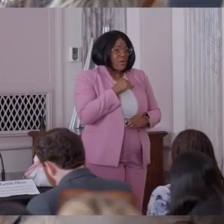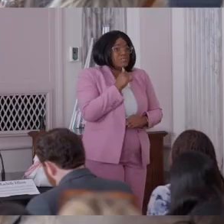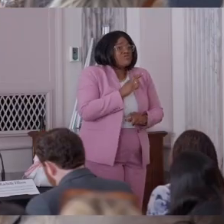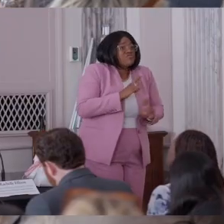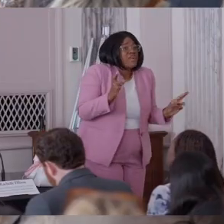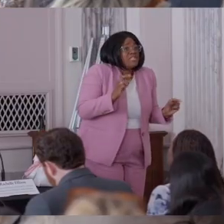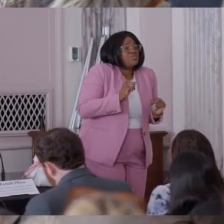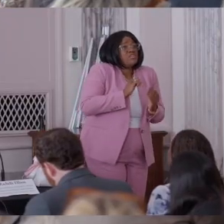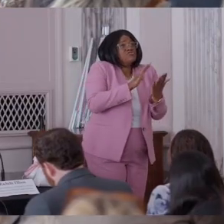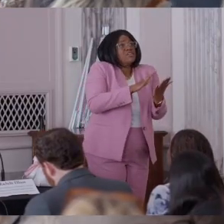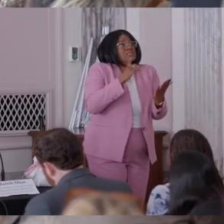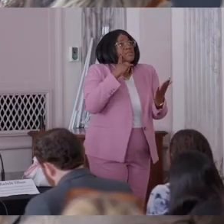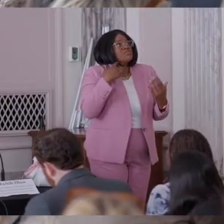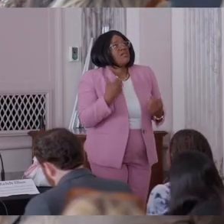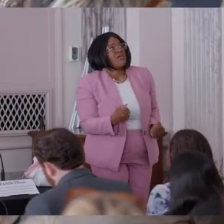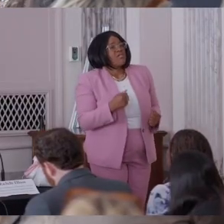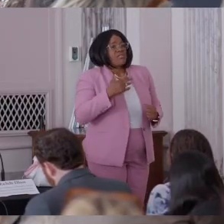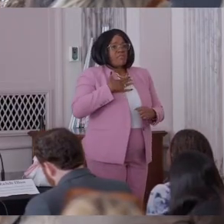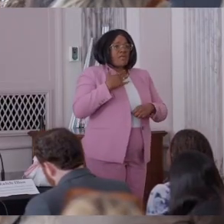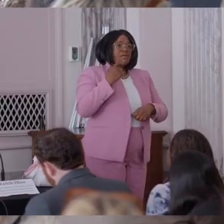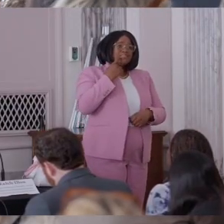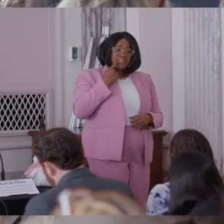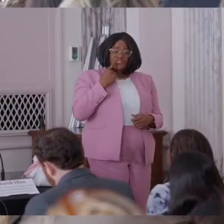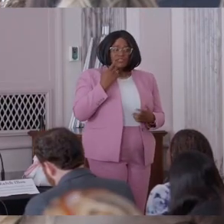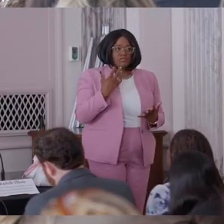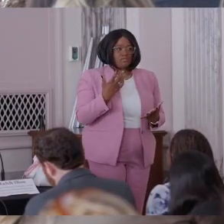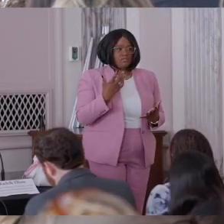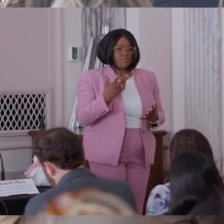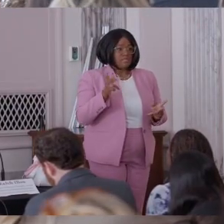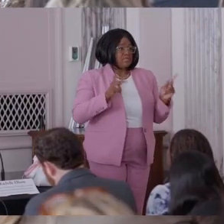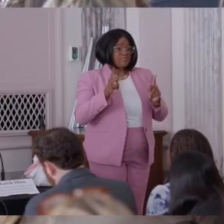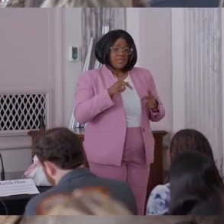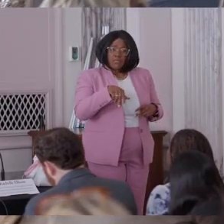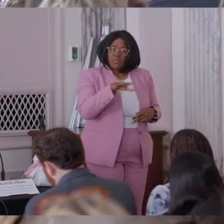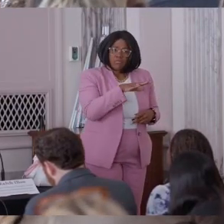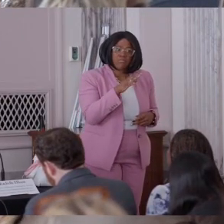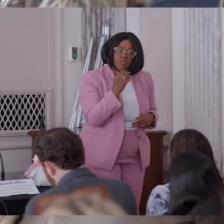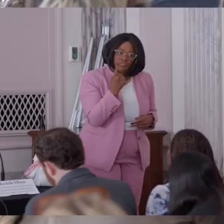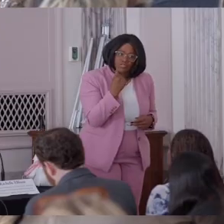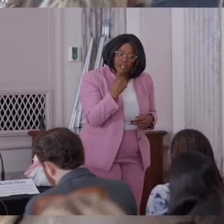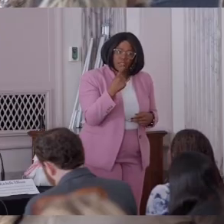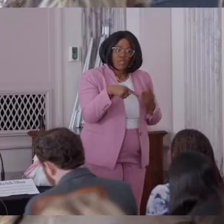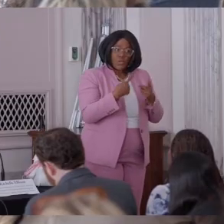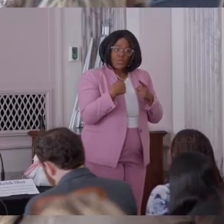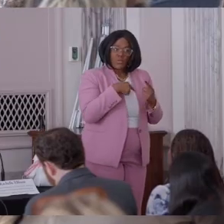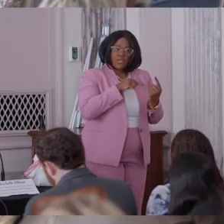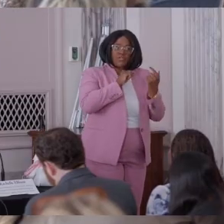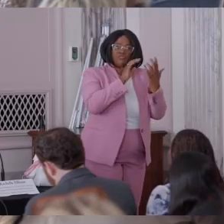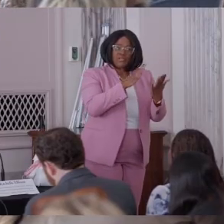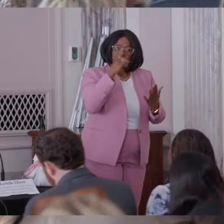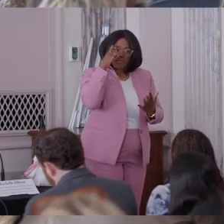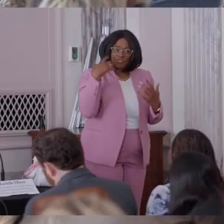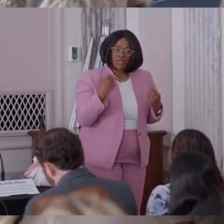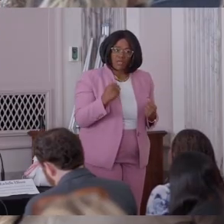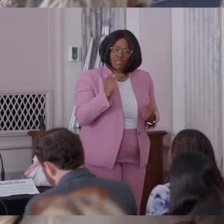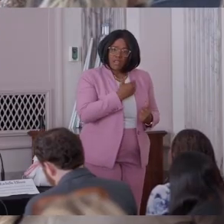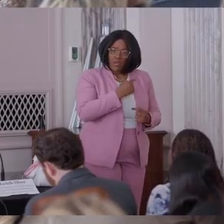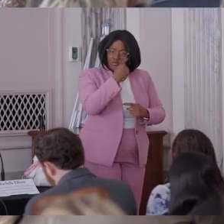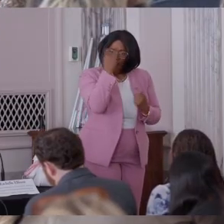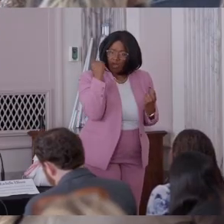to address mental health or substance abuse issues at that point, people have to understand when we address our mental health issues and our